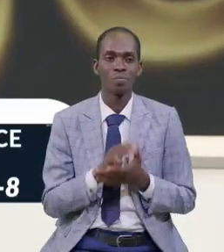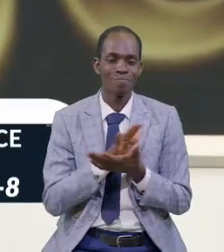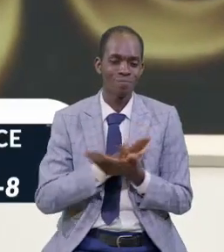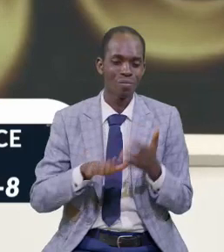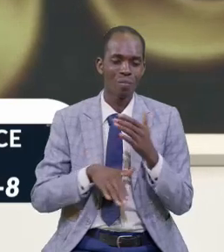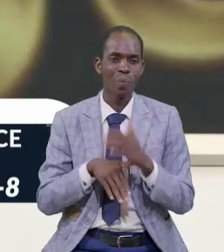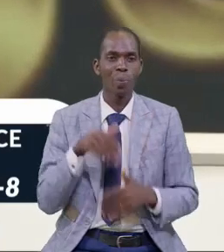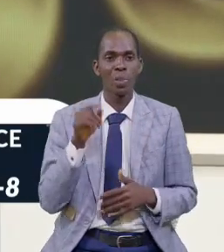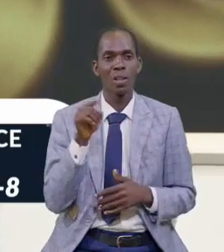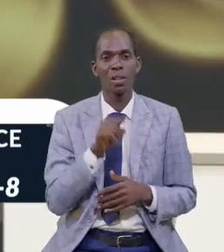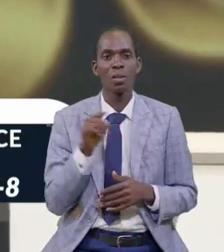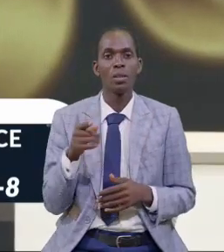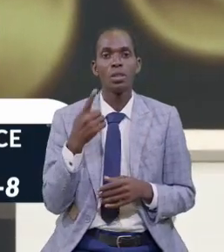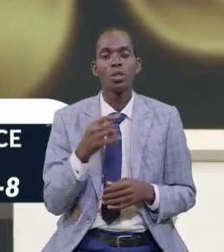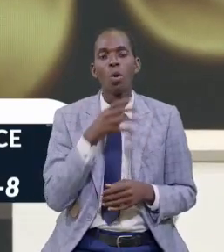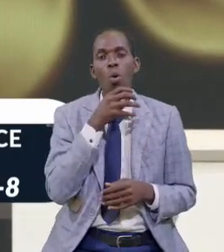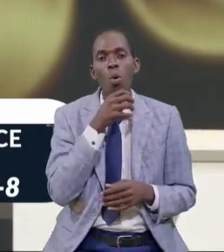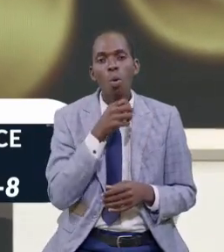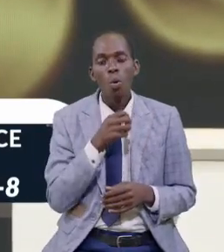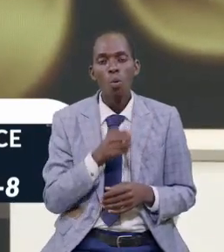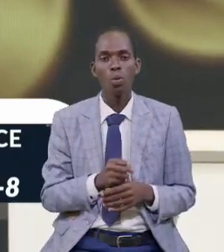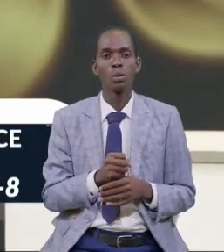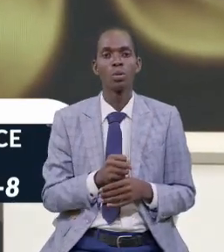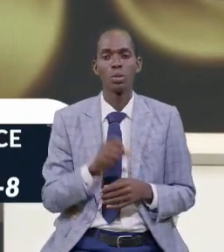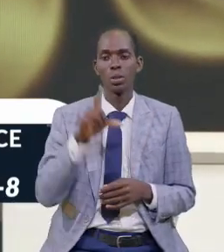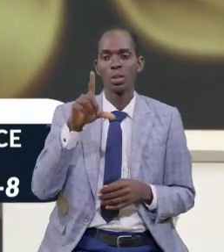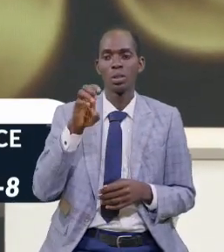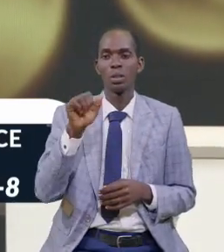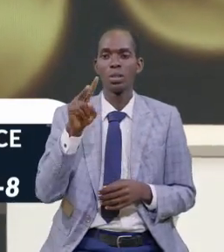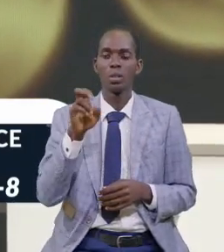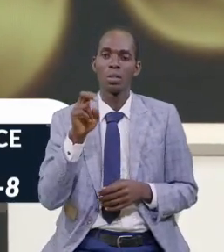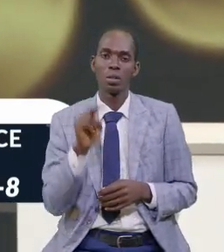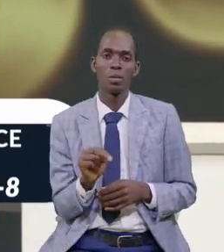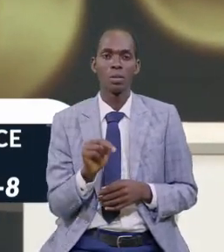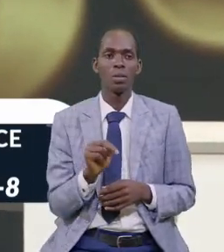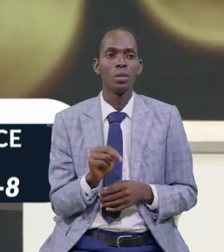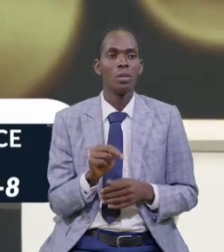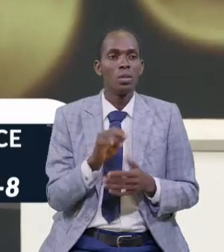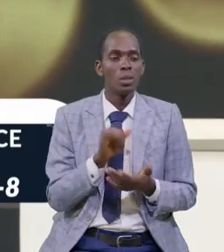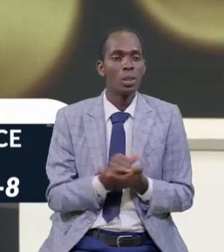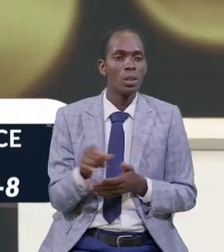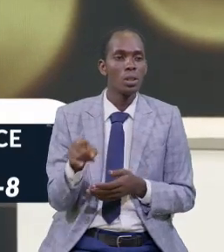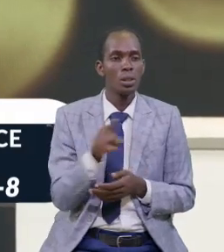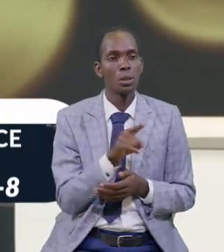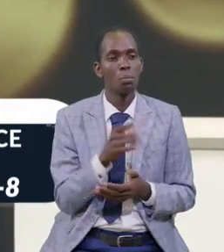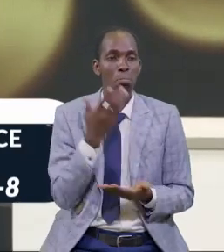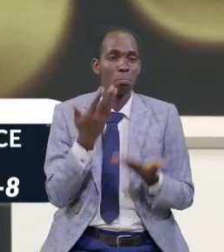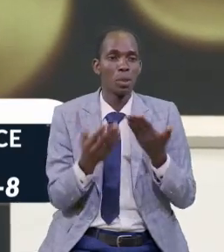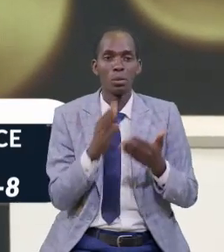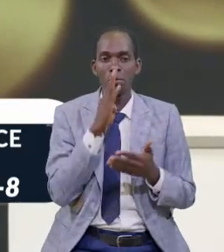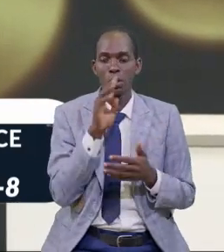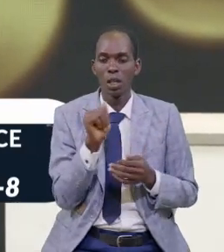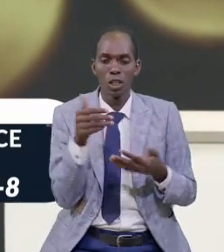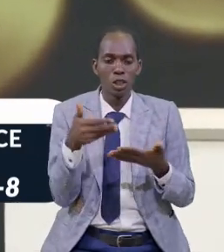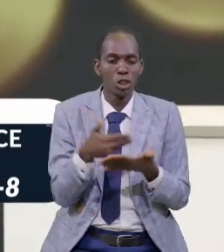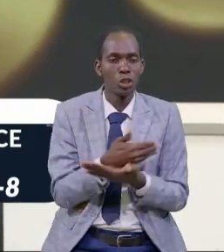the old leaven, that ye may be a new lump, as